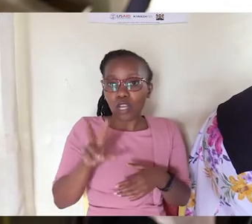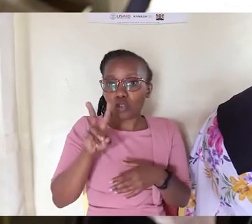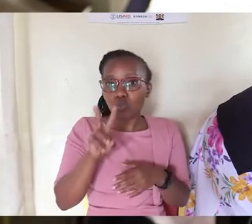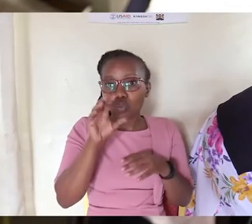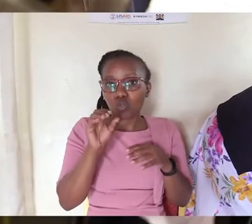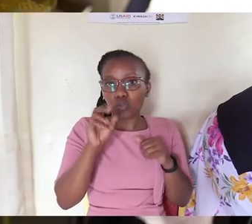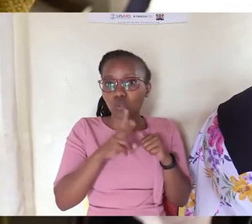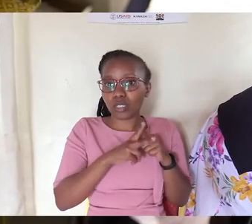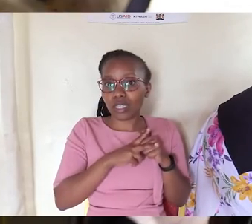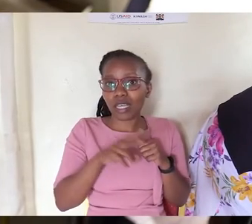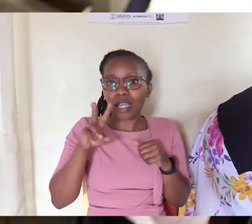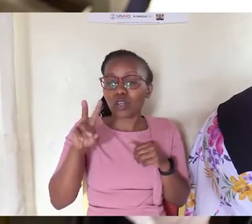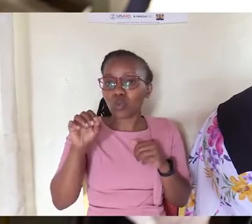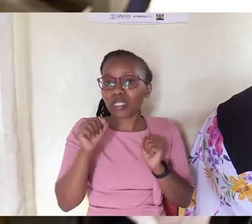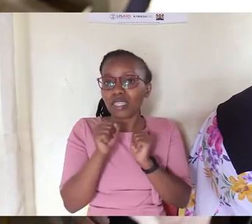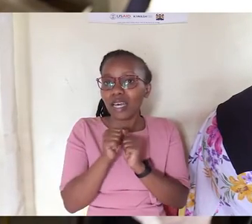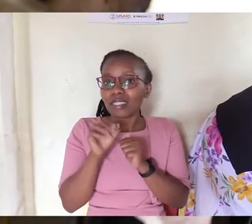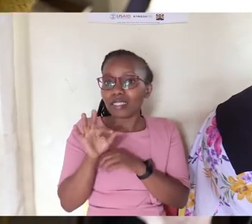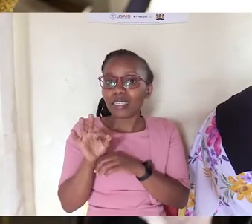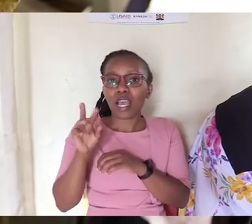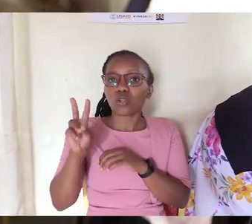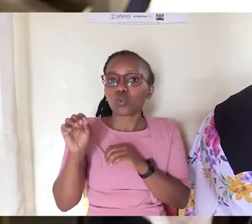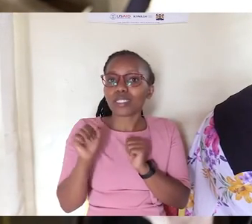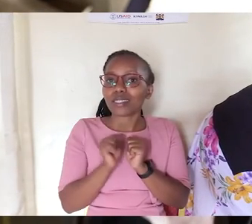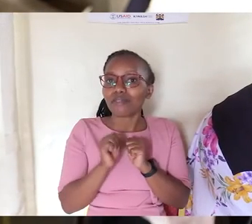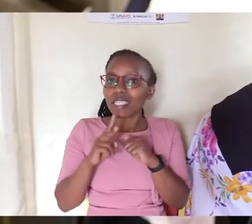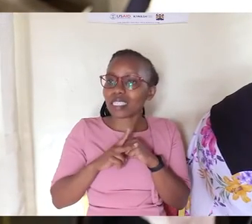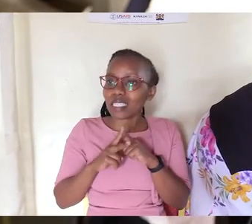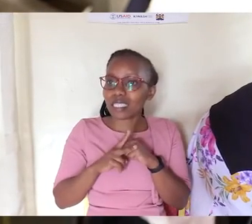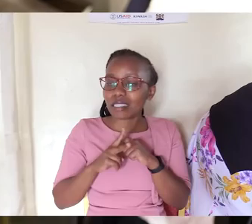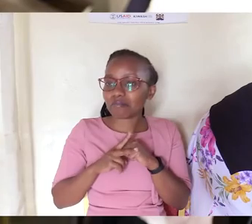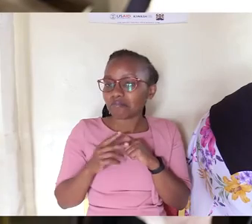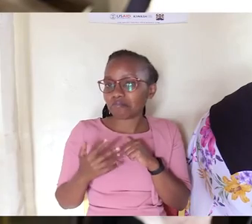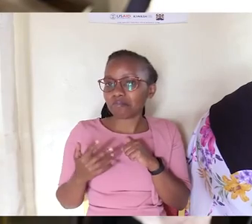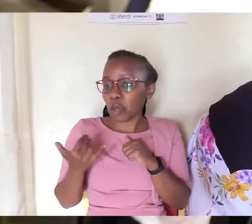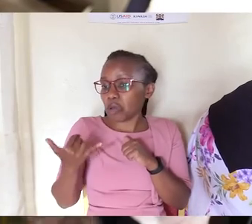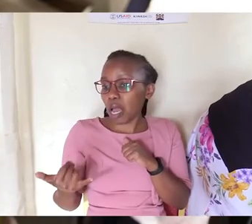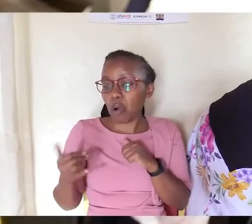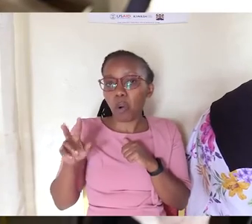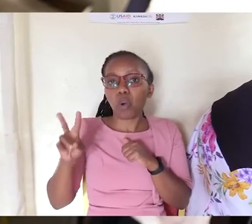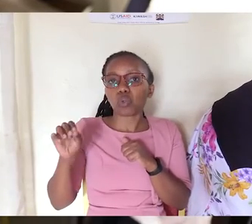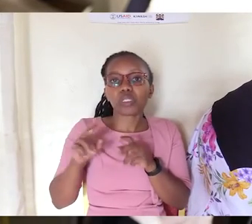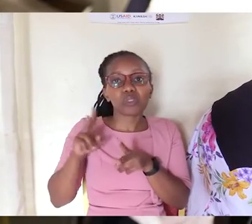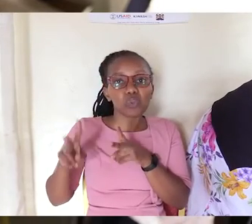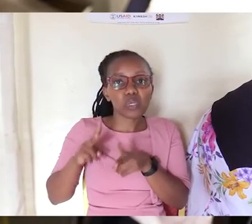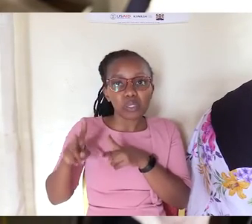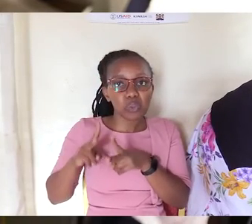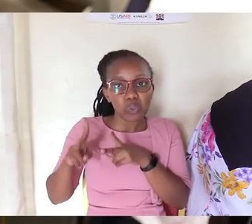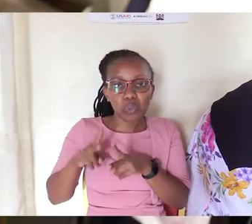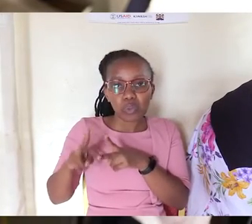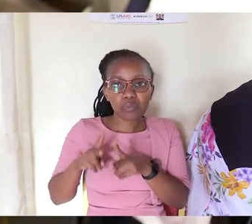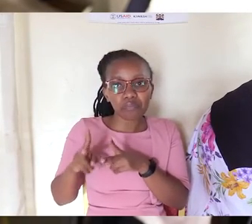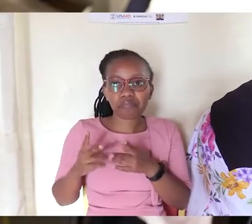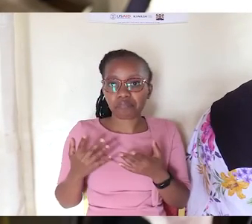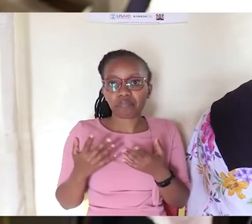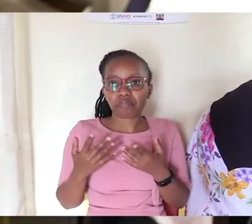2007, 2013, 2017, and now we're in 2022. And we're